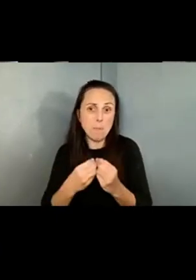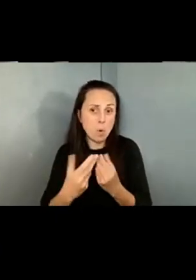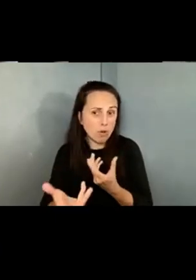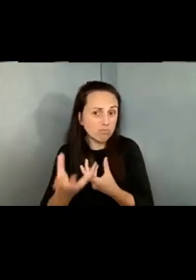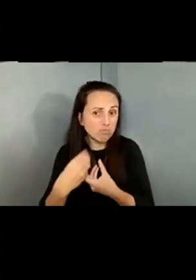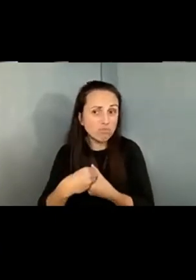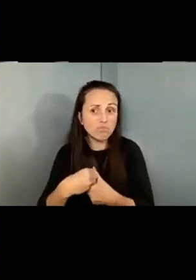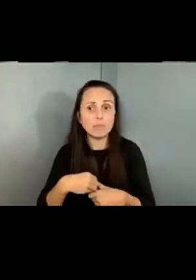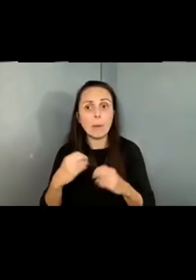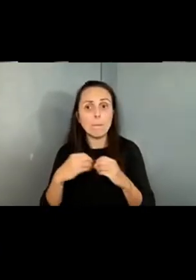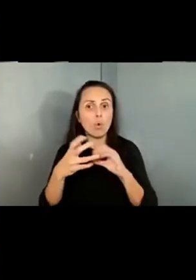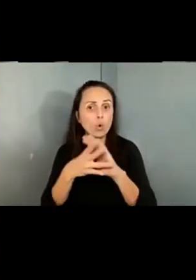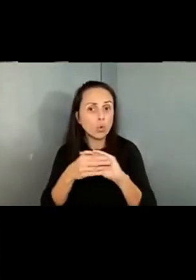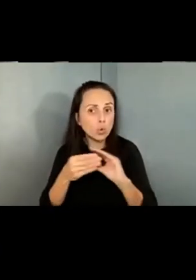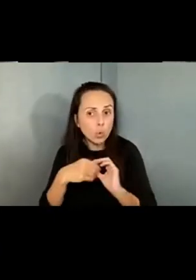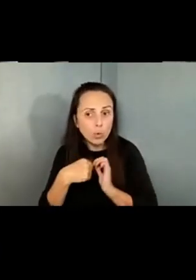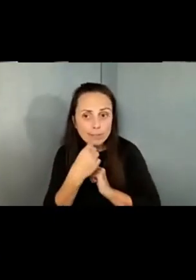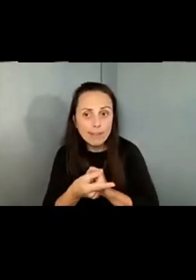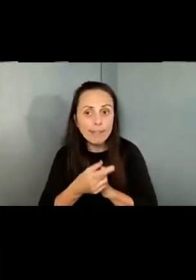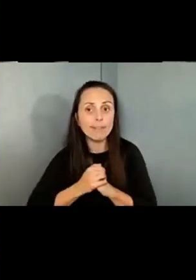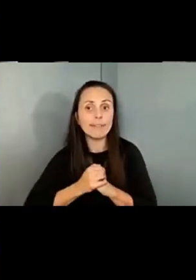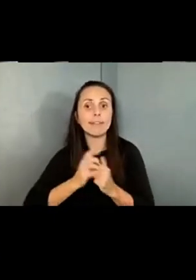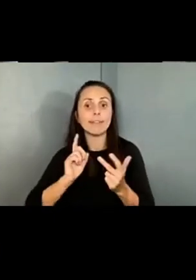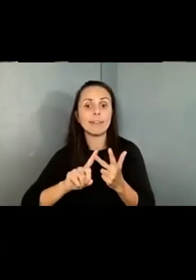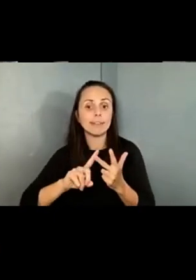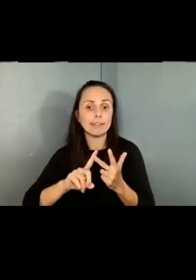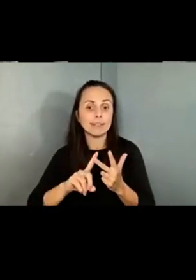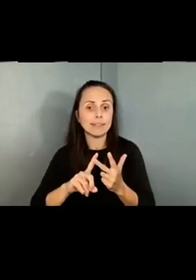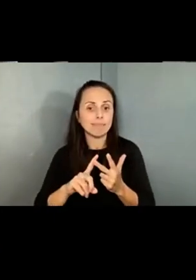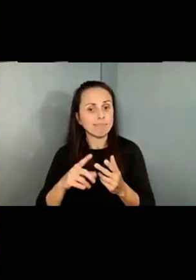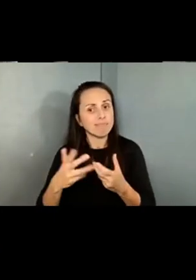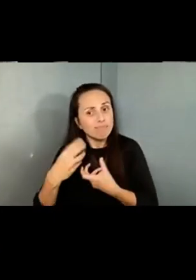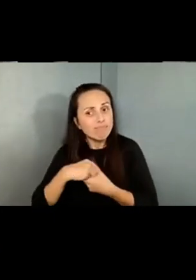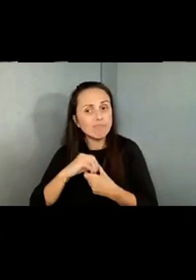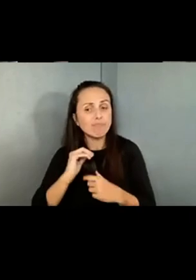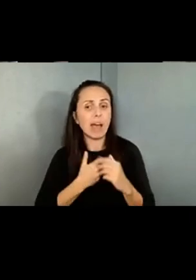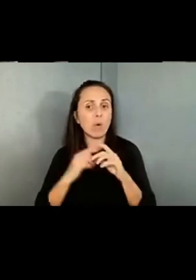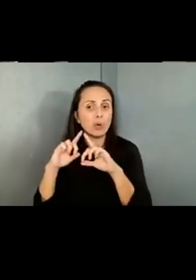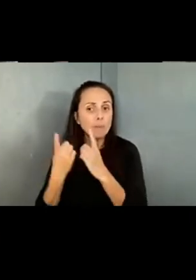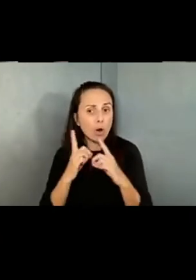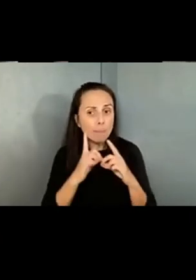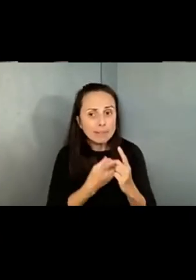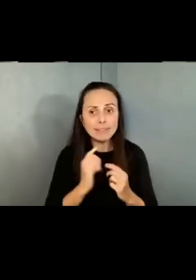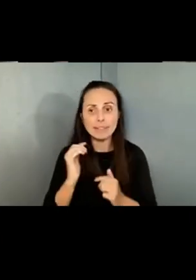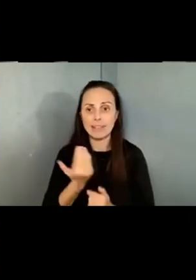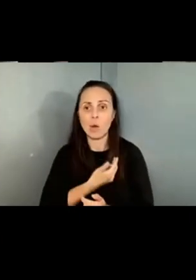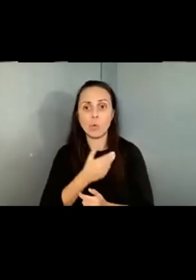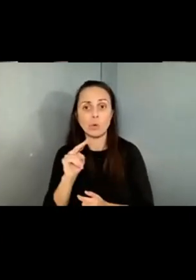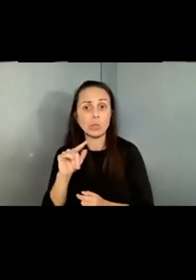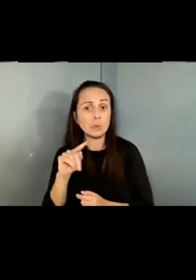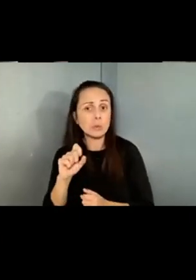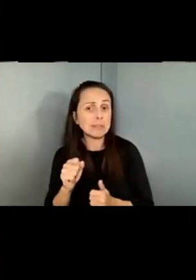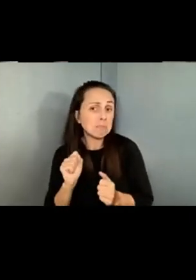it's bringing in more of that, more of the storytelling into our units and departments.